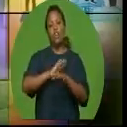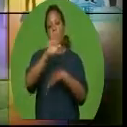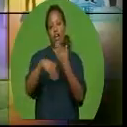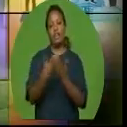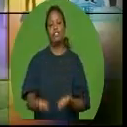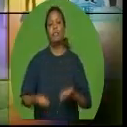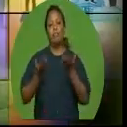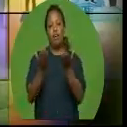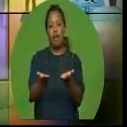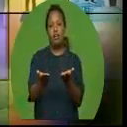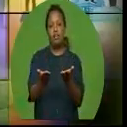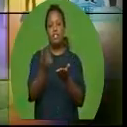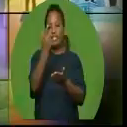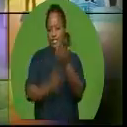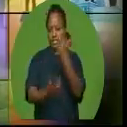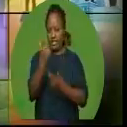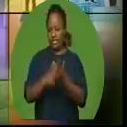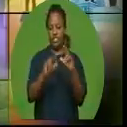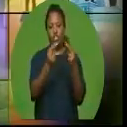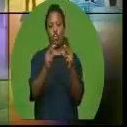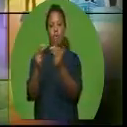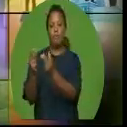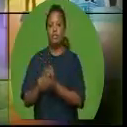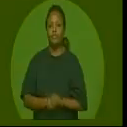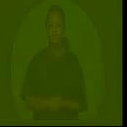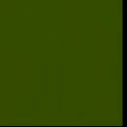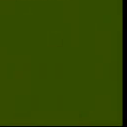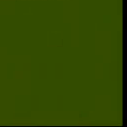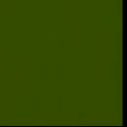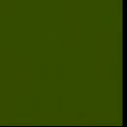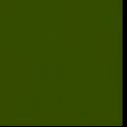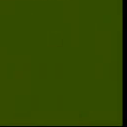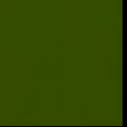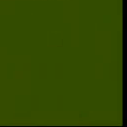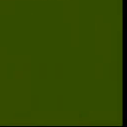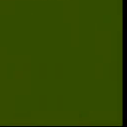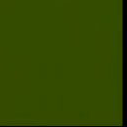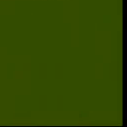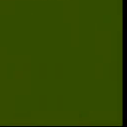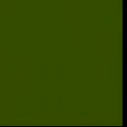the aggregate supply? Discuss in groups.